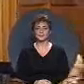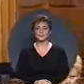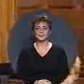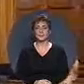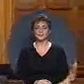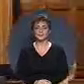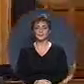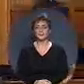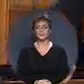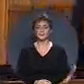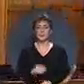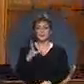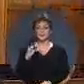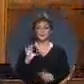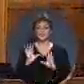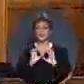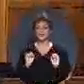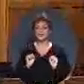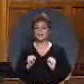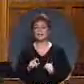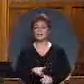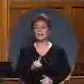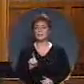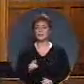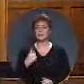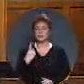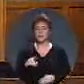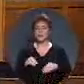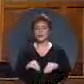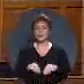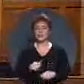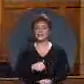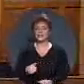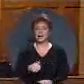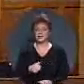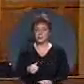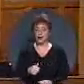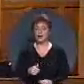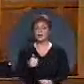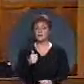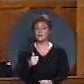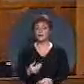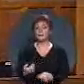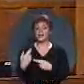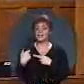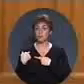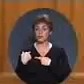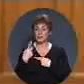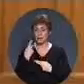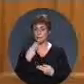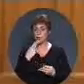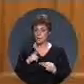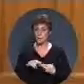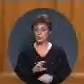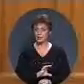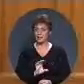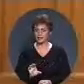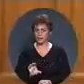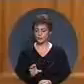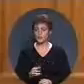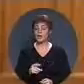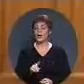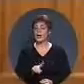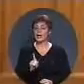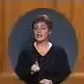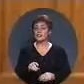for the Minister of Transport and the Minister responsible for Canada Post. Mr. Speaker, can the Minister provide this House with an